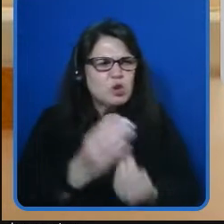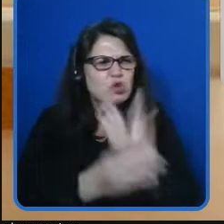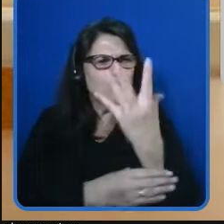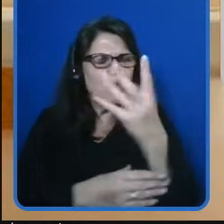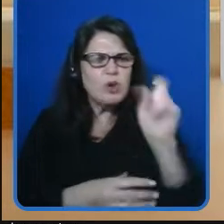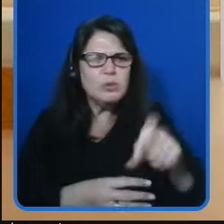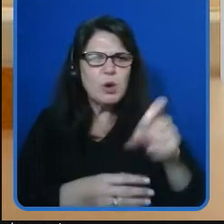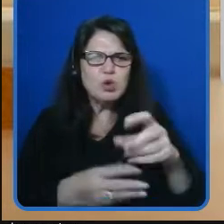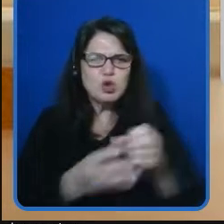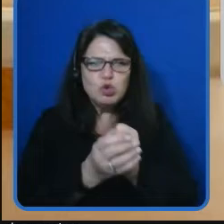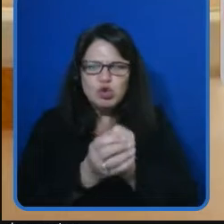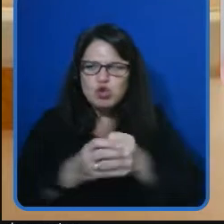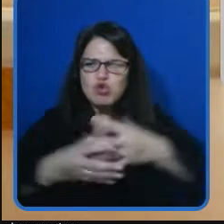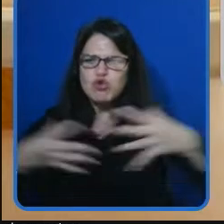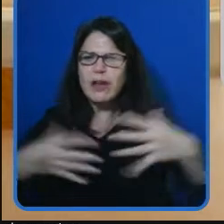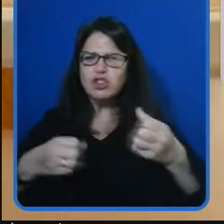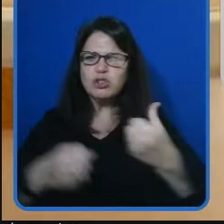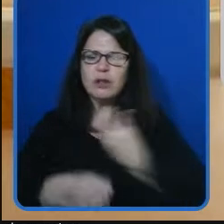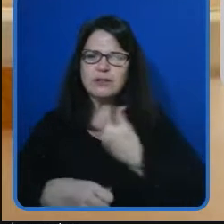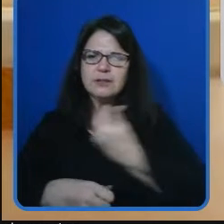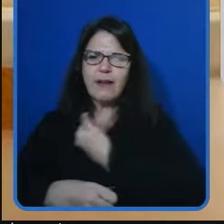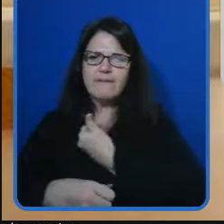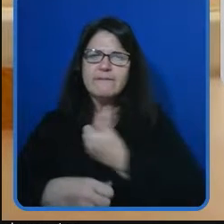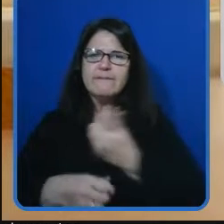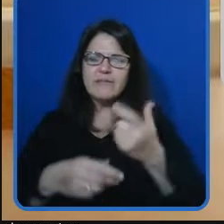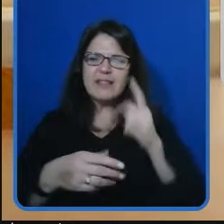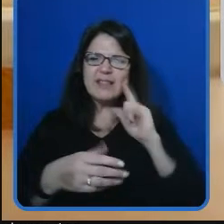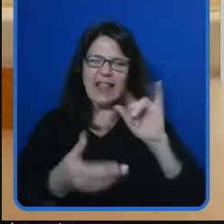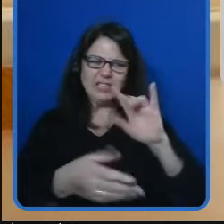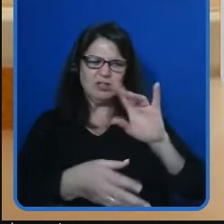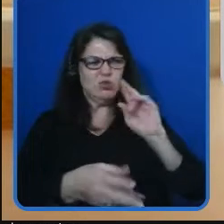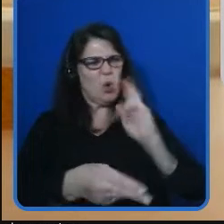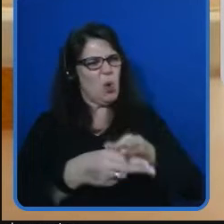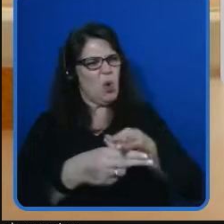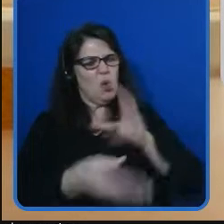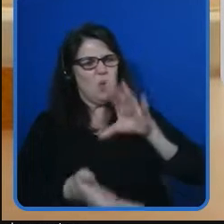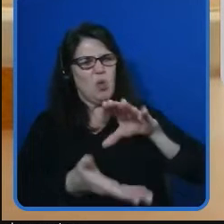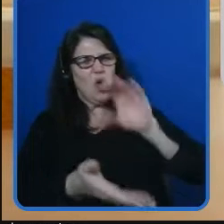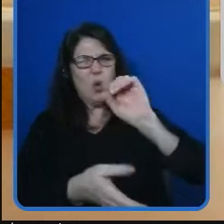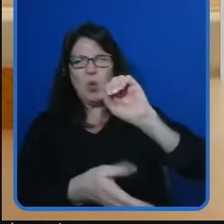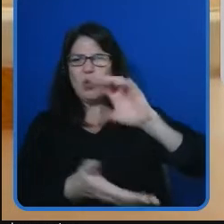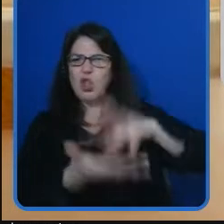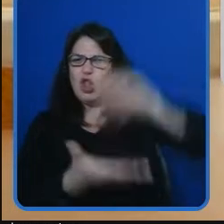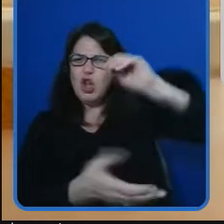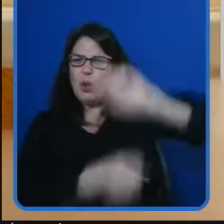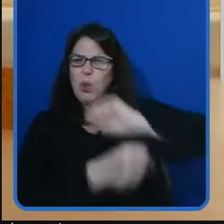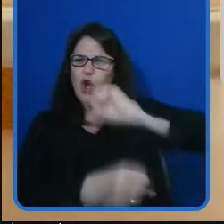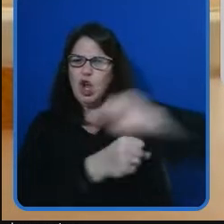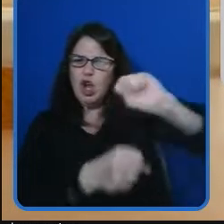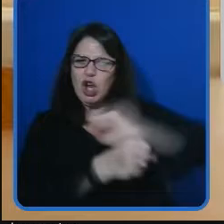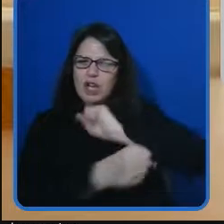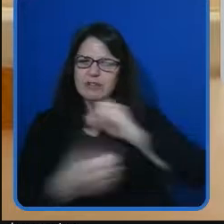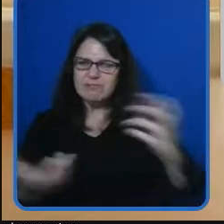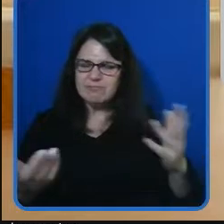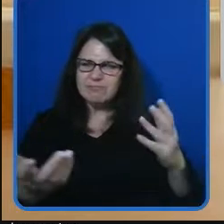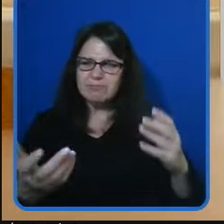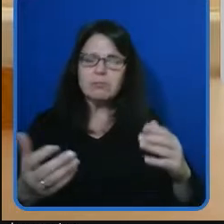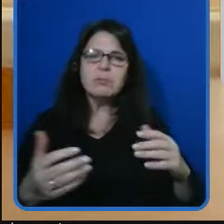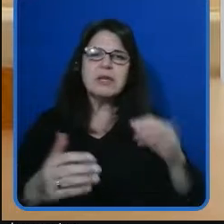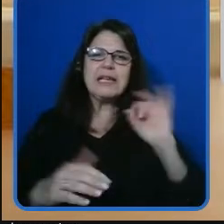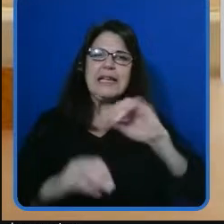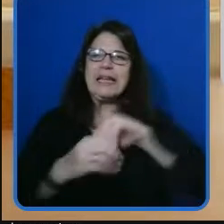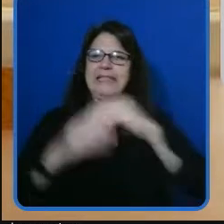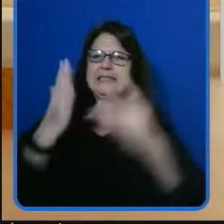to stretch ourselves. It's the work of learning. It's the work of leveling up. In tech, this is your